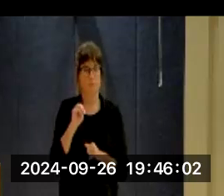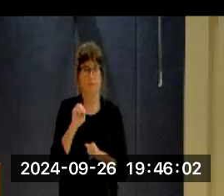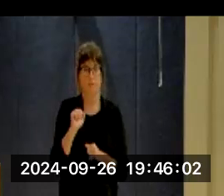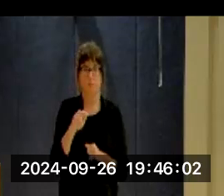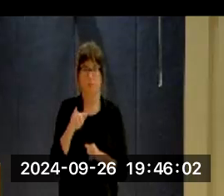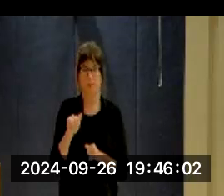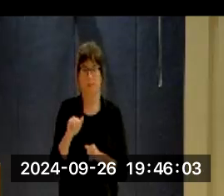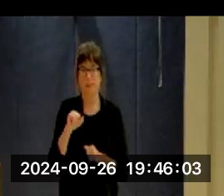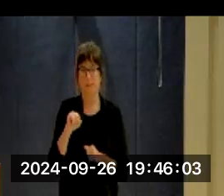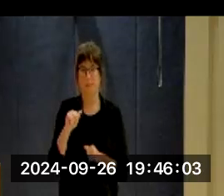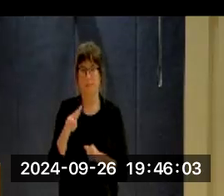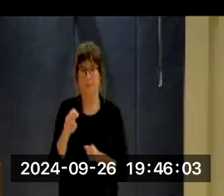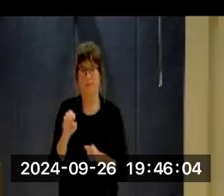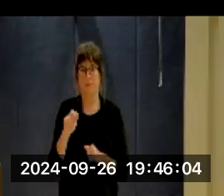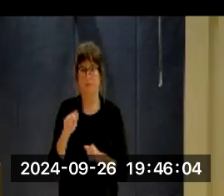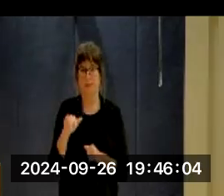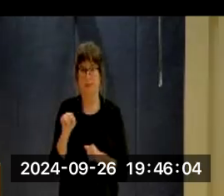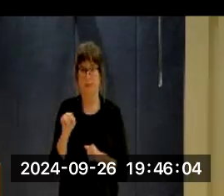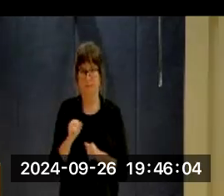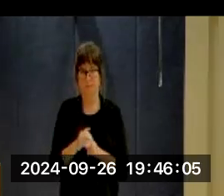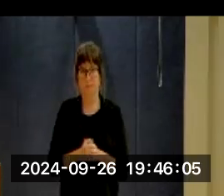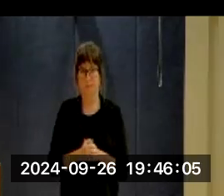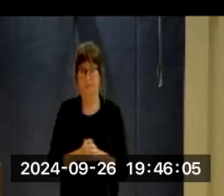Maria Isabel Arias.